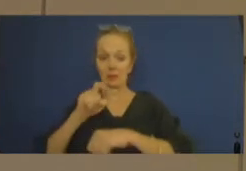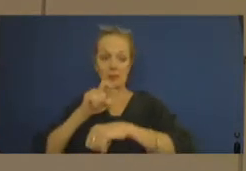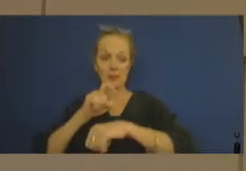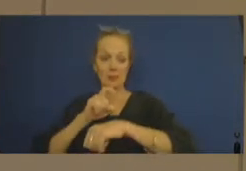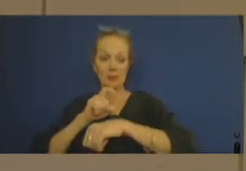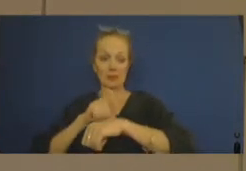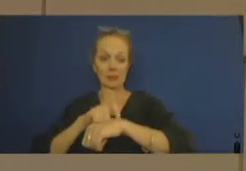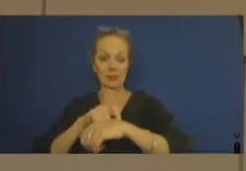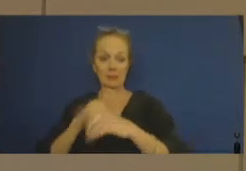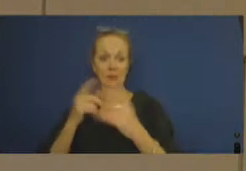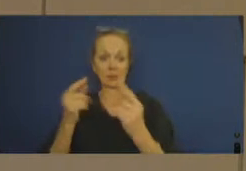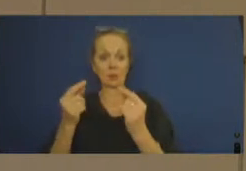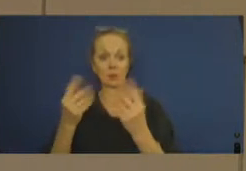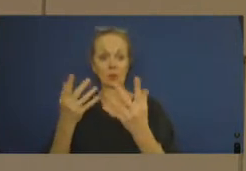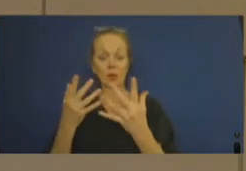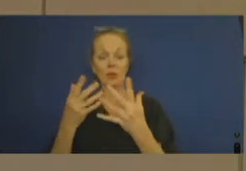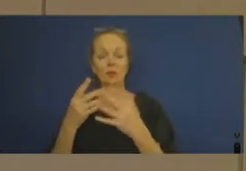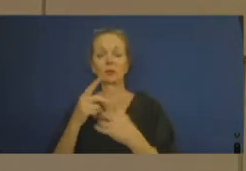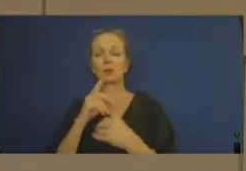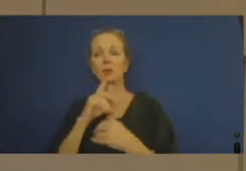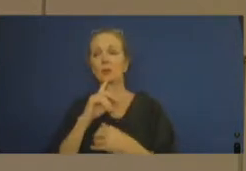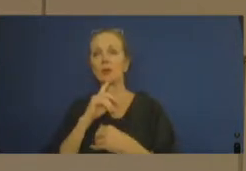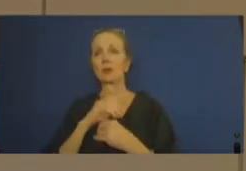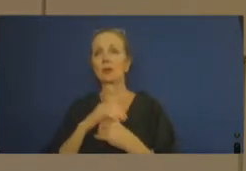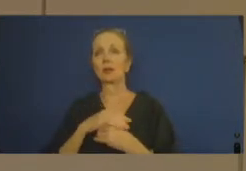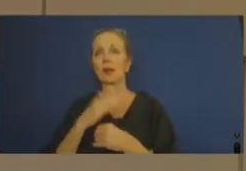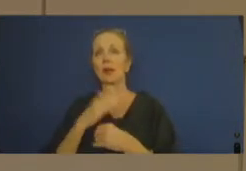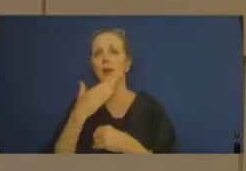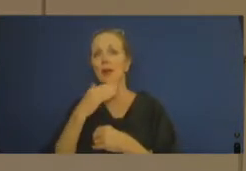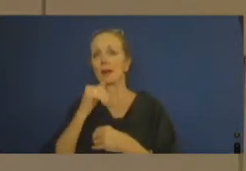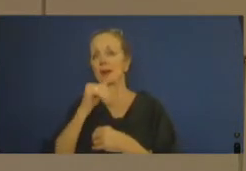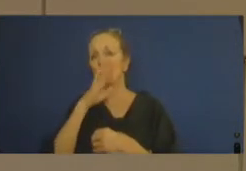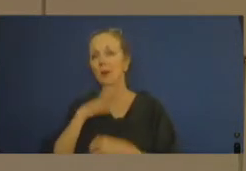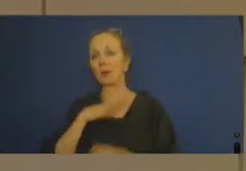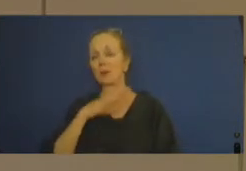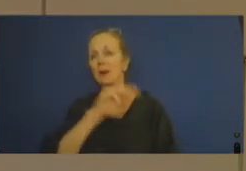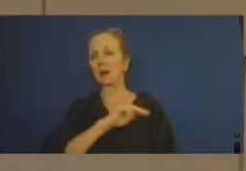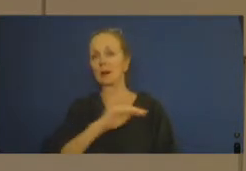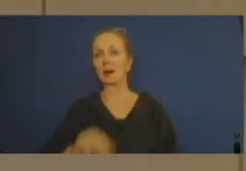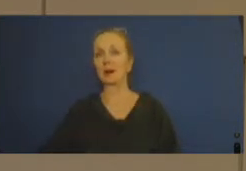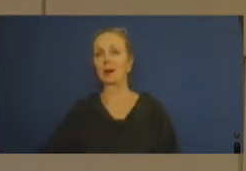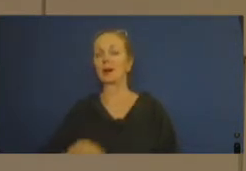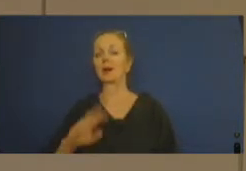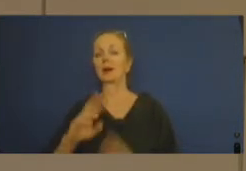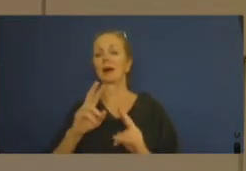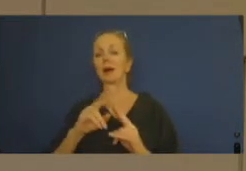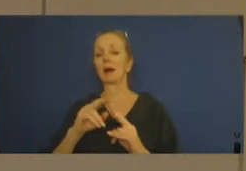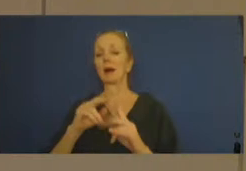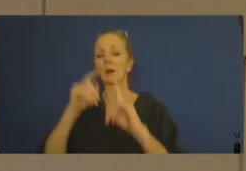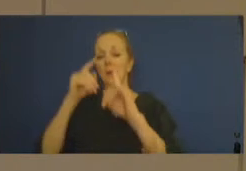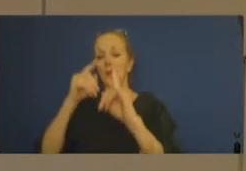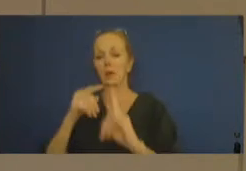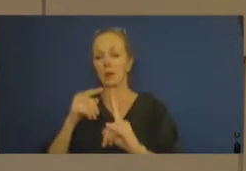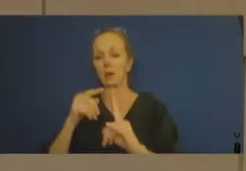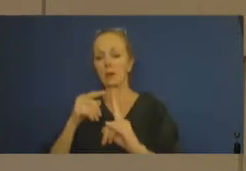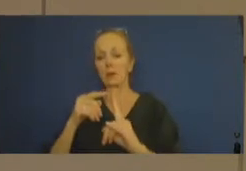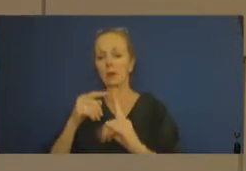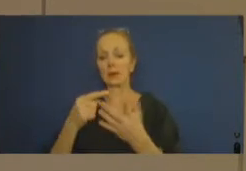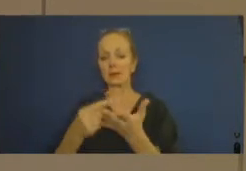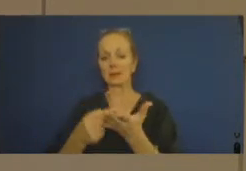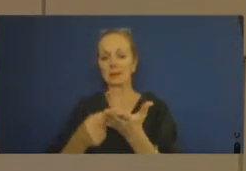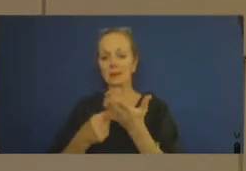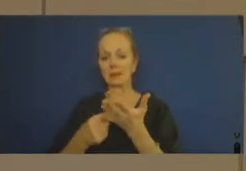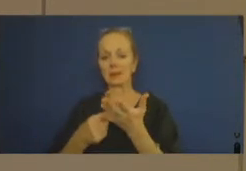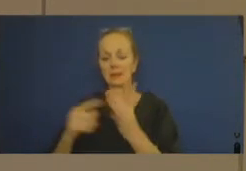is considered. Yes, thank you, Madam Mayor. So just a couple points here and that we have been in discussion with over the